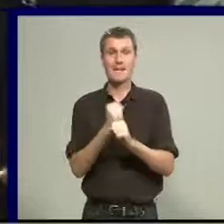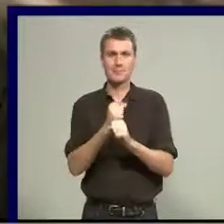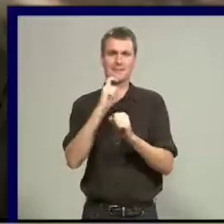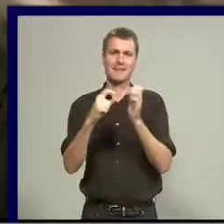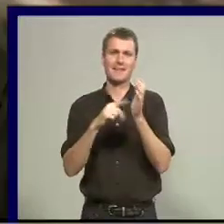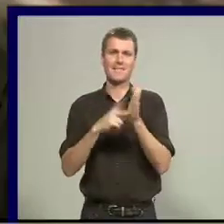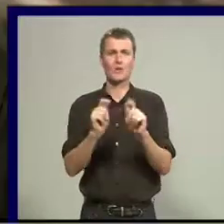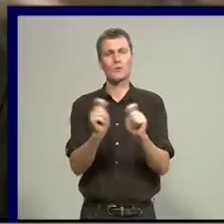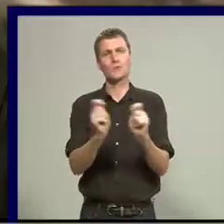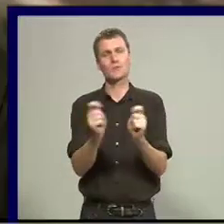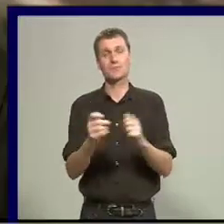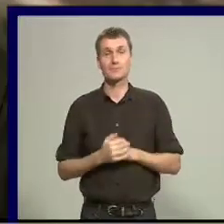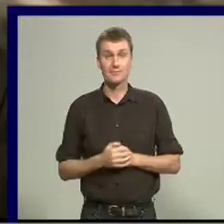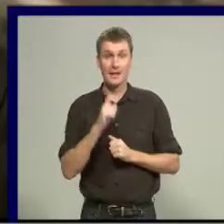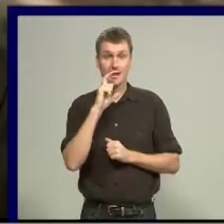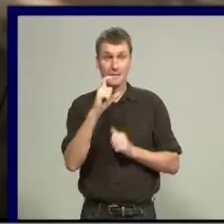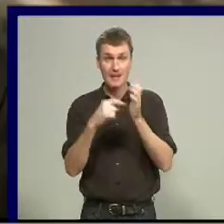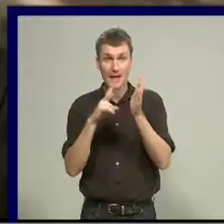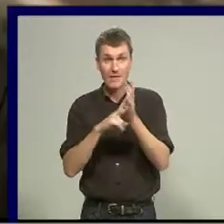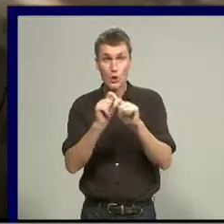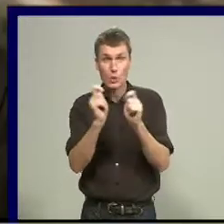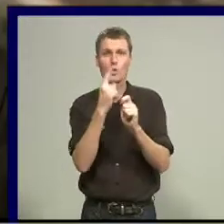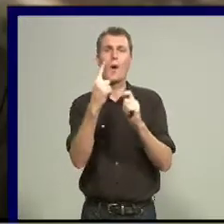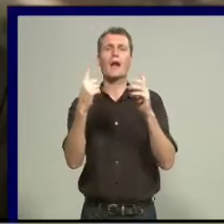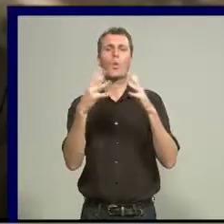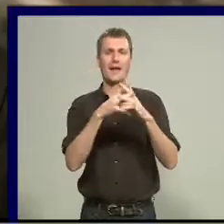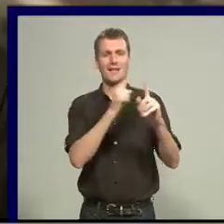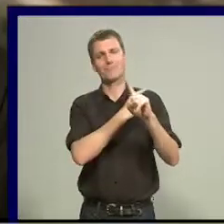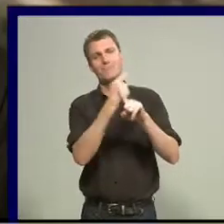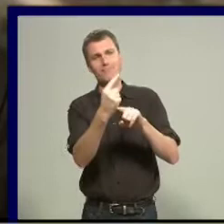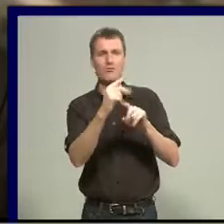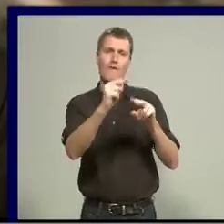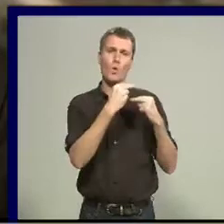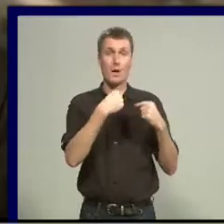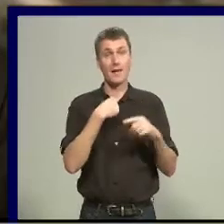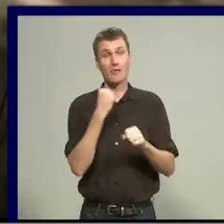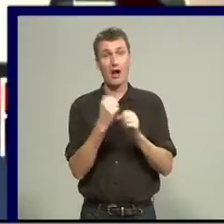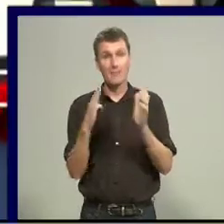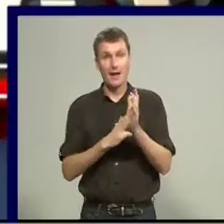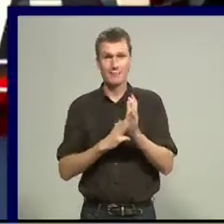Hey. That's CTV News Week in Review. I'm Grant Mangan. Have a great weekend.